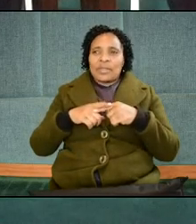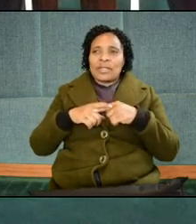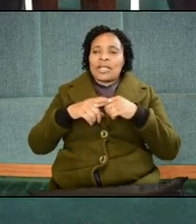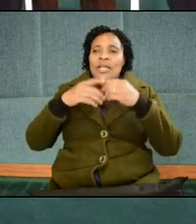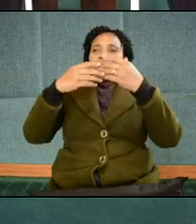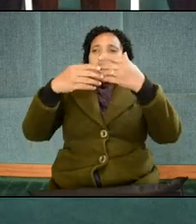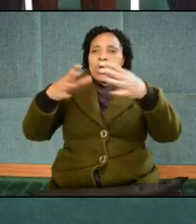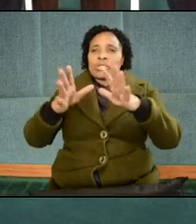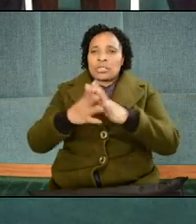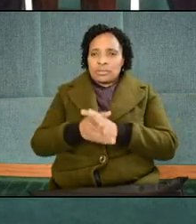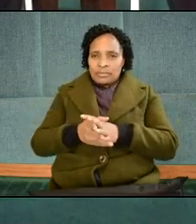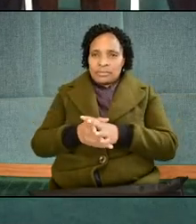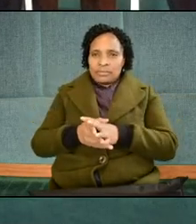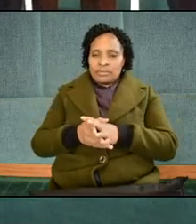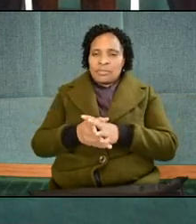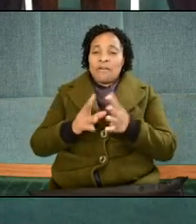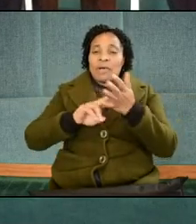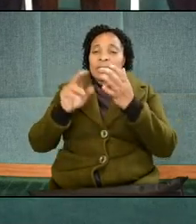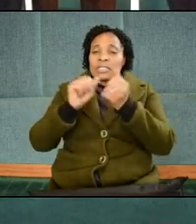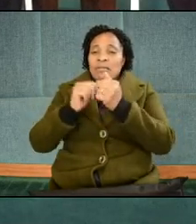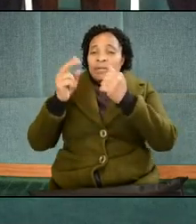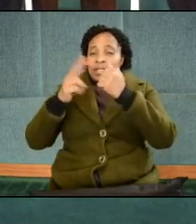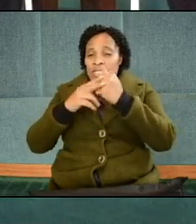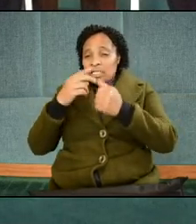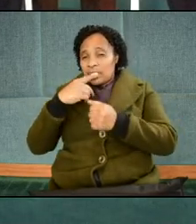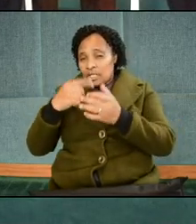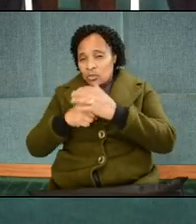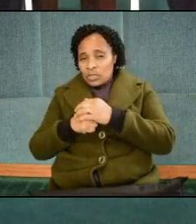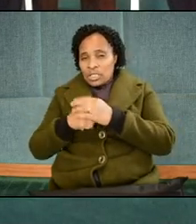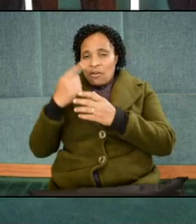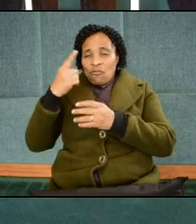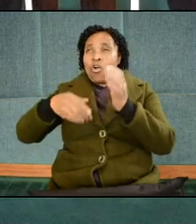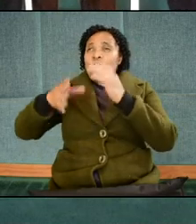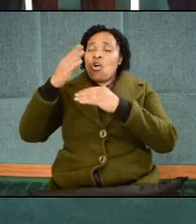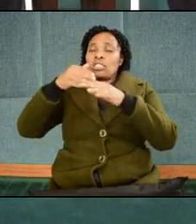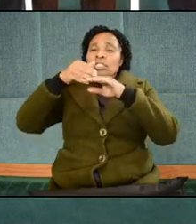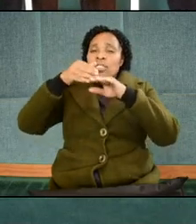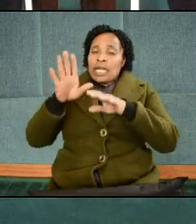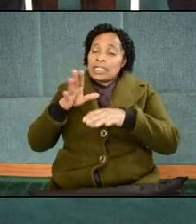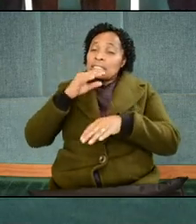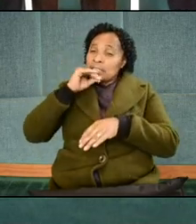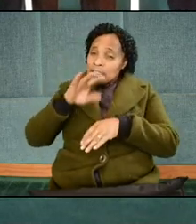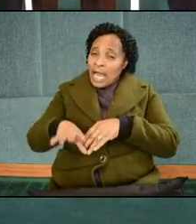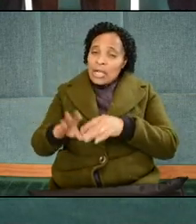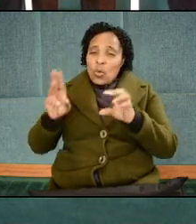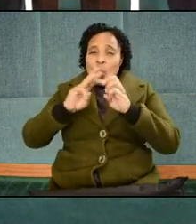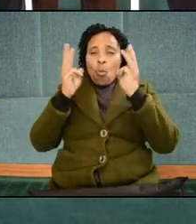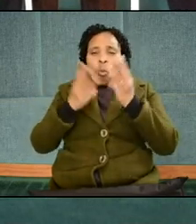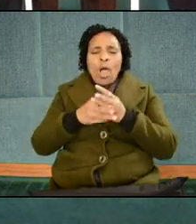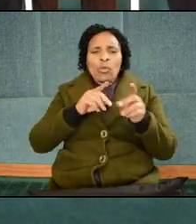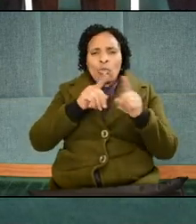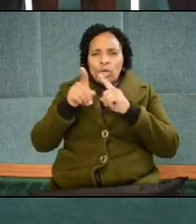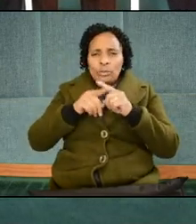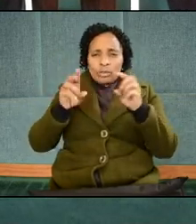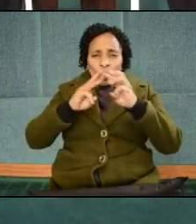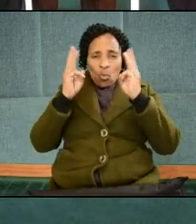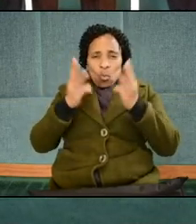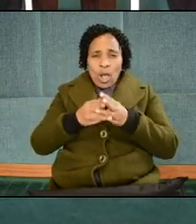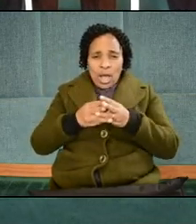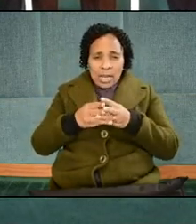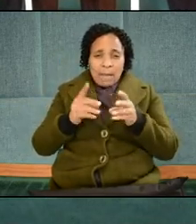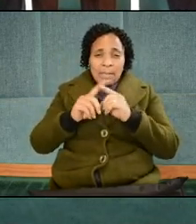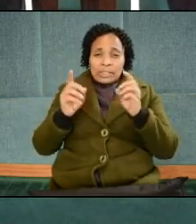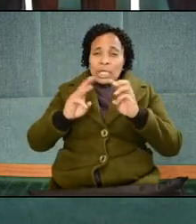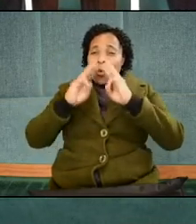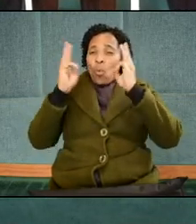lost. Verse 17 says, yeah. "For God sent not his Son into the world to condemn the world, but that